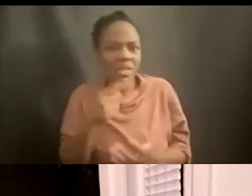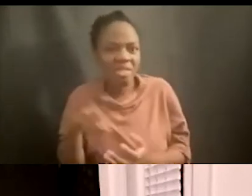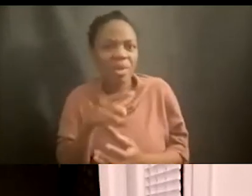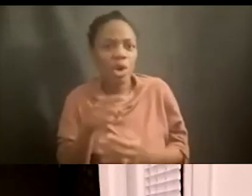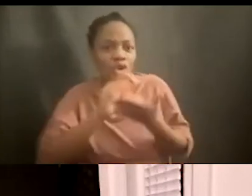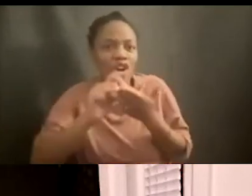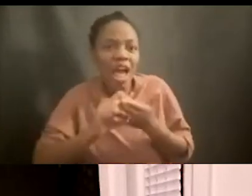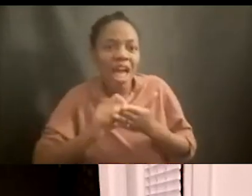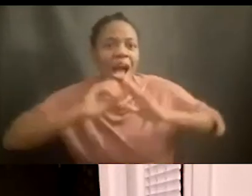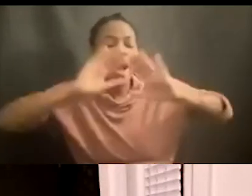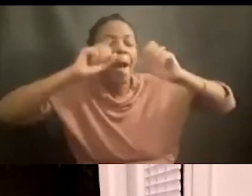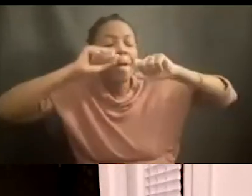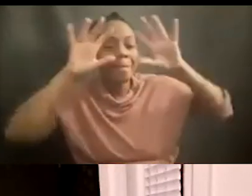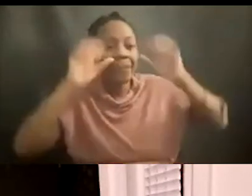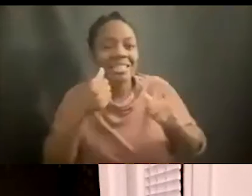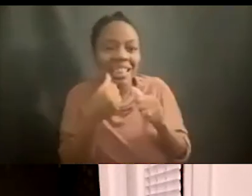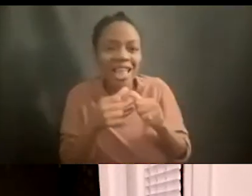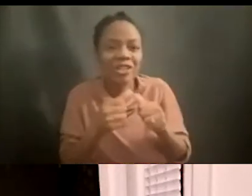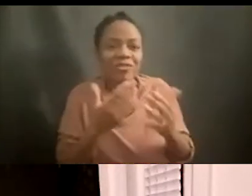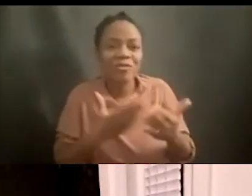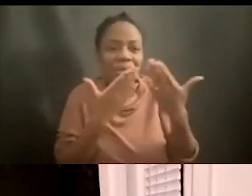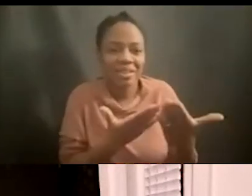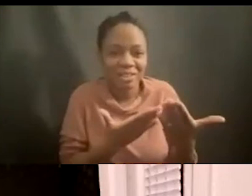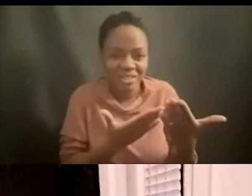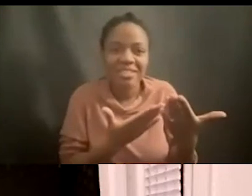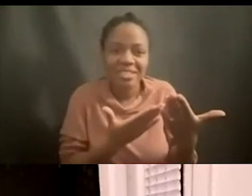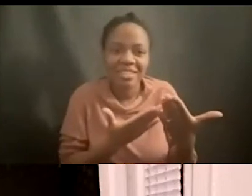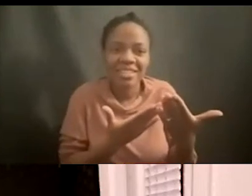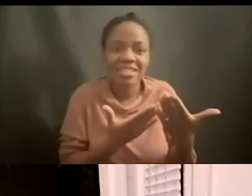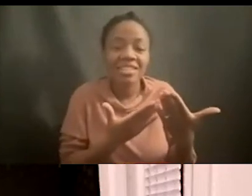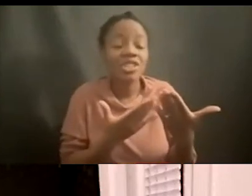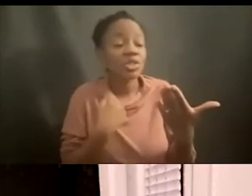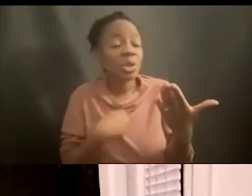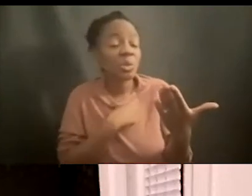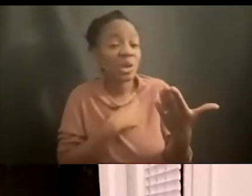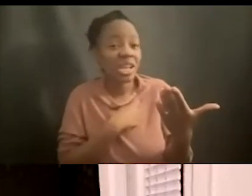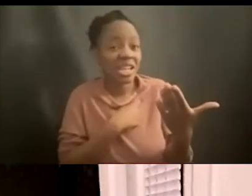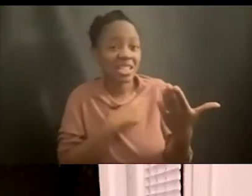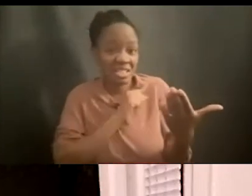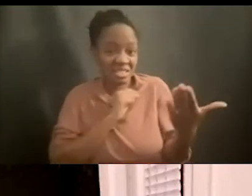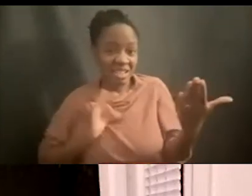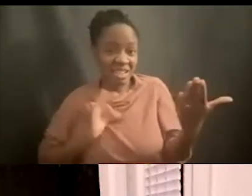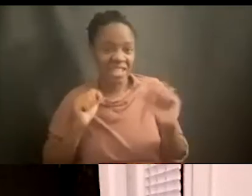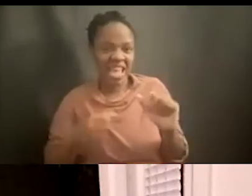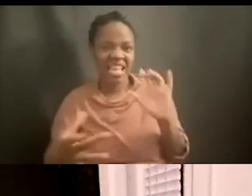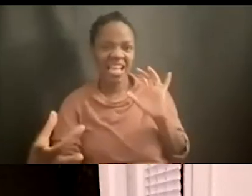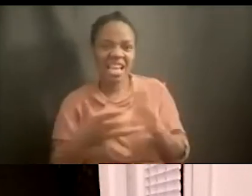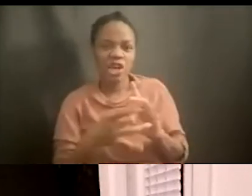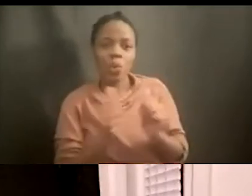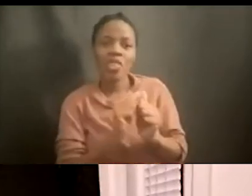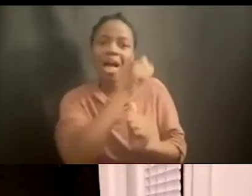outstanding letters of recommendation, so that we as staff people can connect you with other staff people